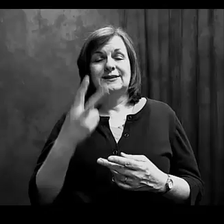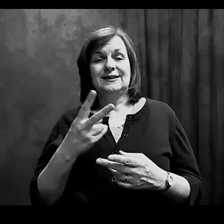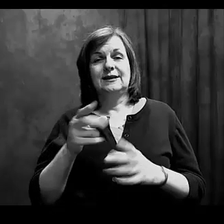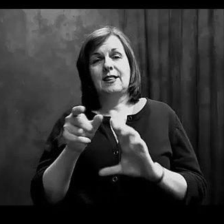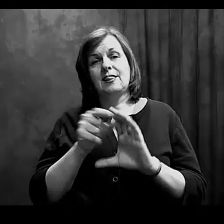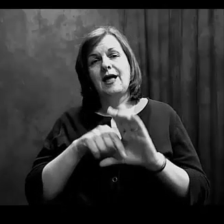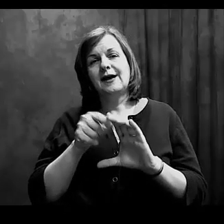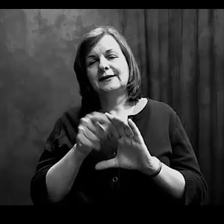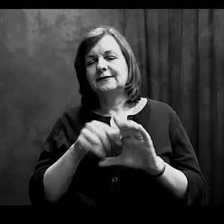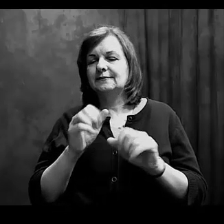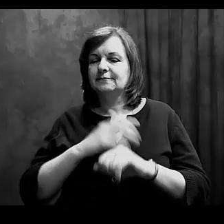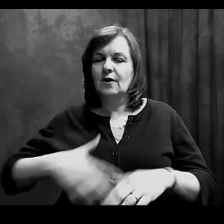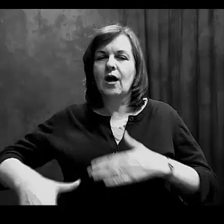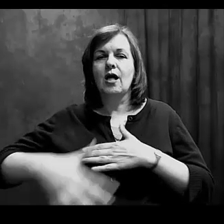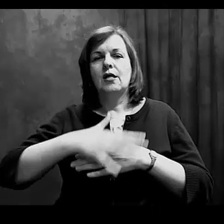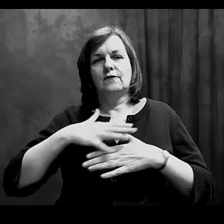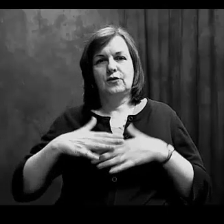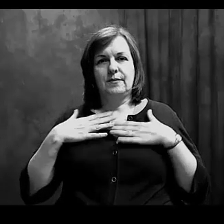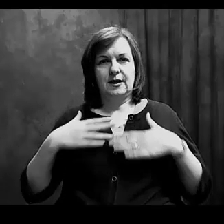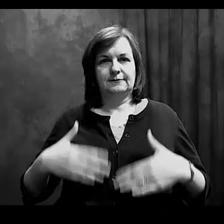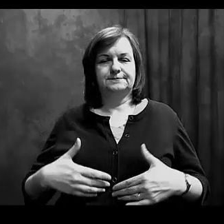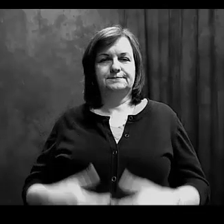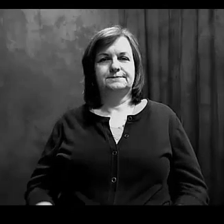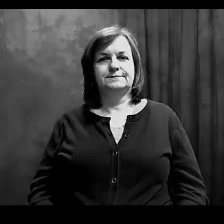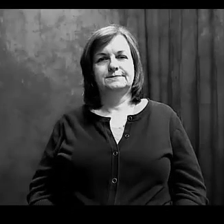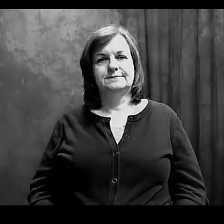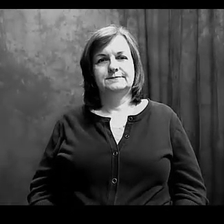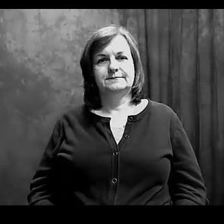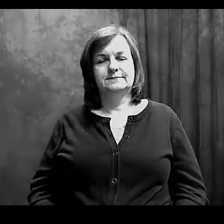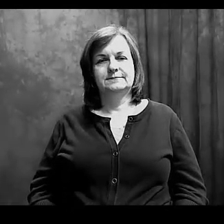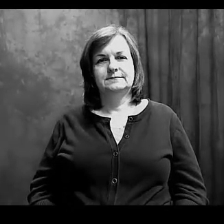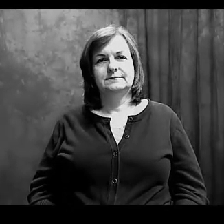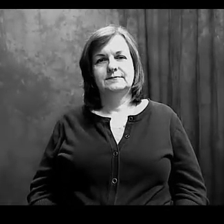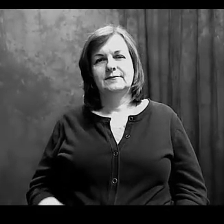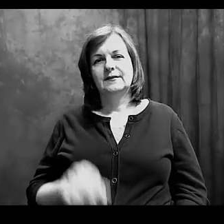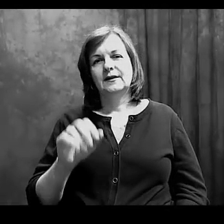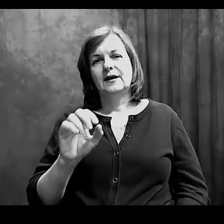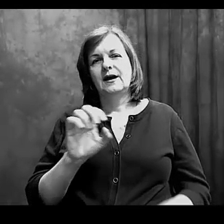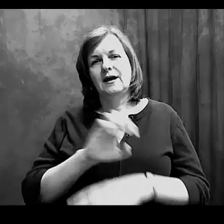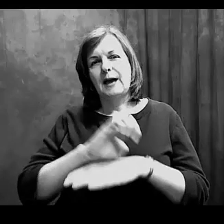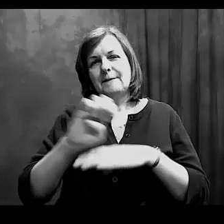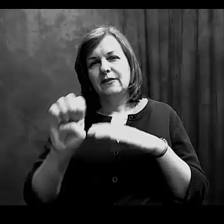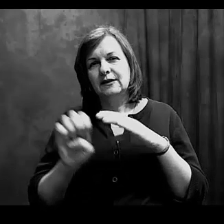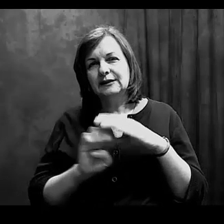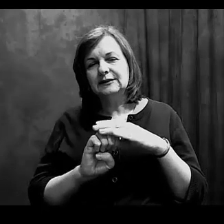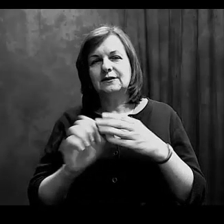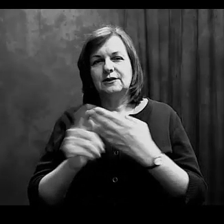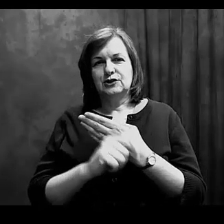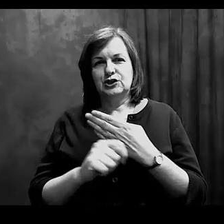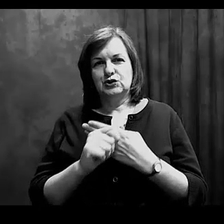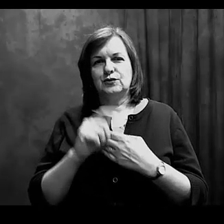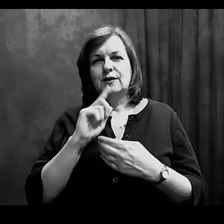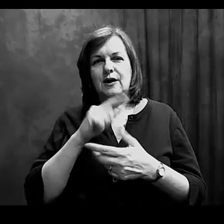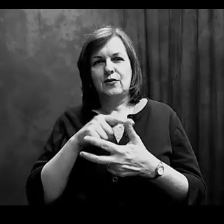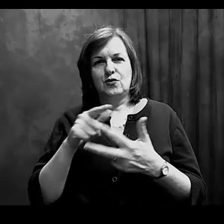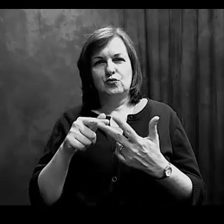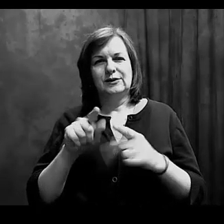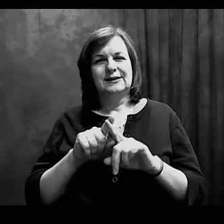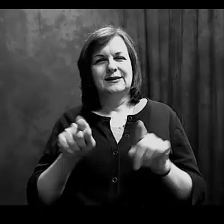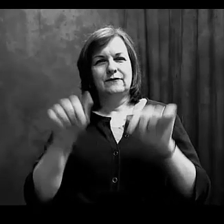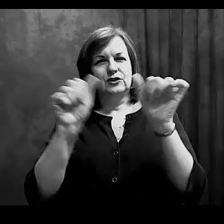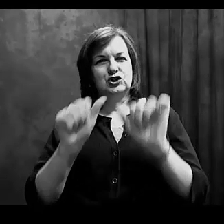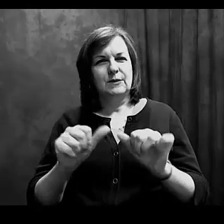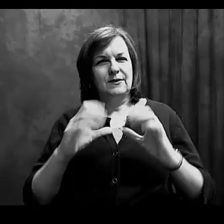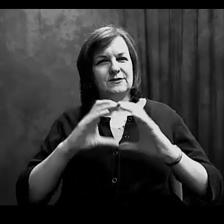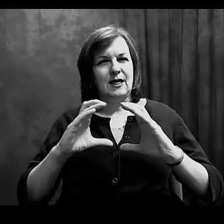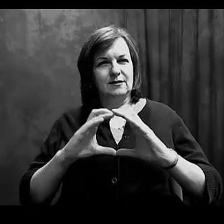We see these all over the place. When we look at epithelial tissues, they actually come in three